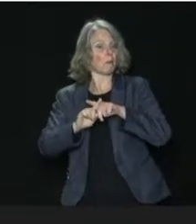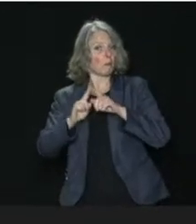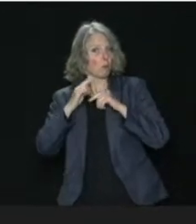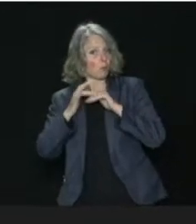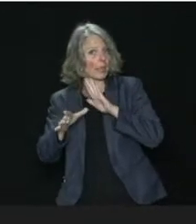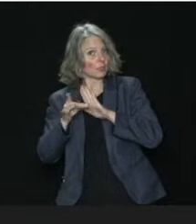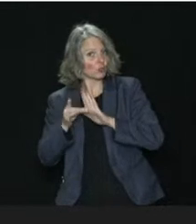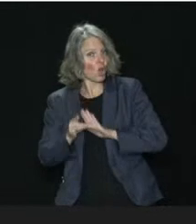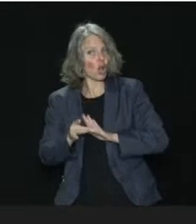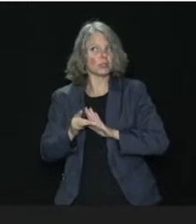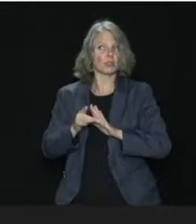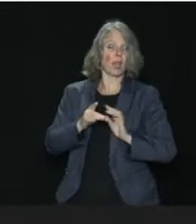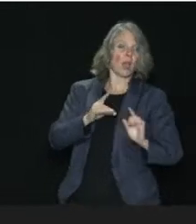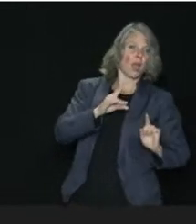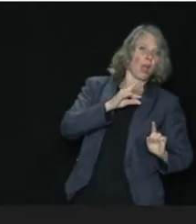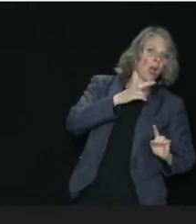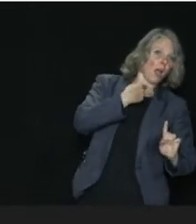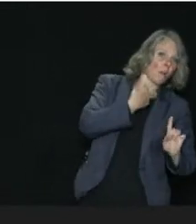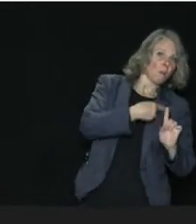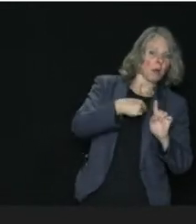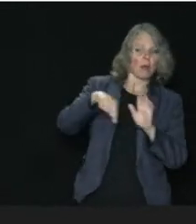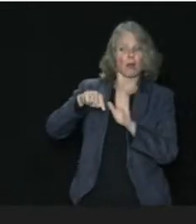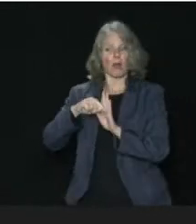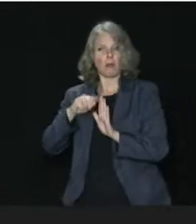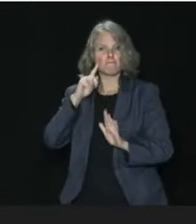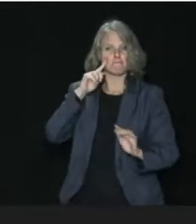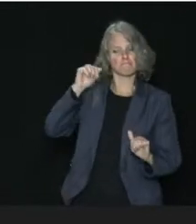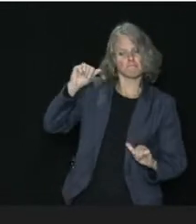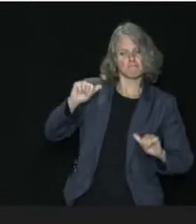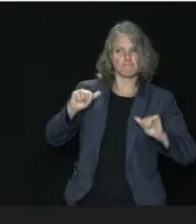benefits of getting a vaccine and protecting yourself sooner